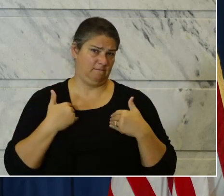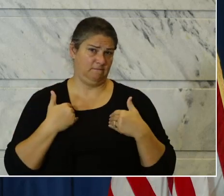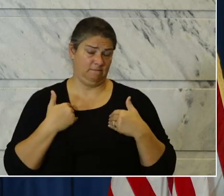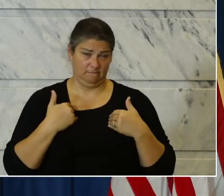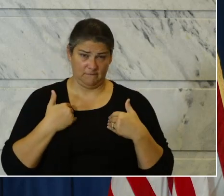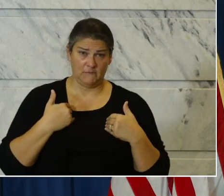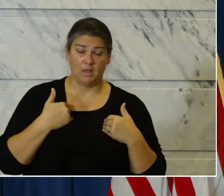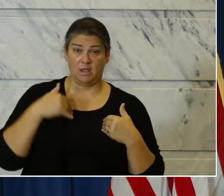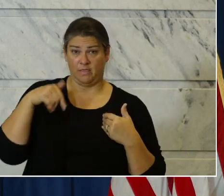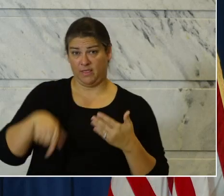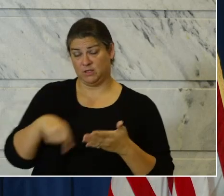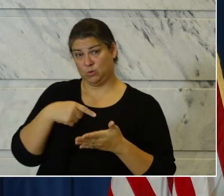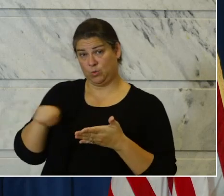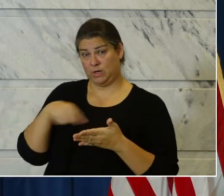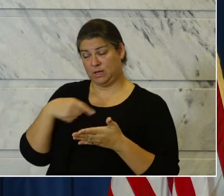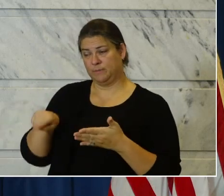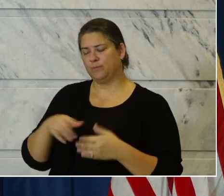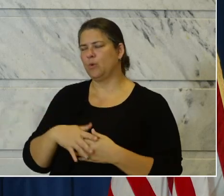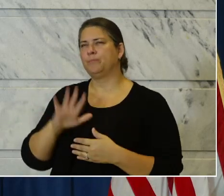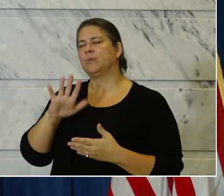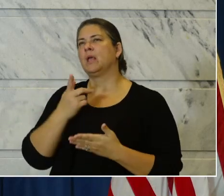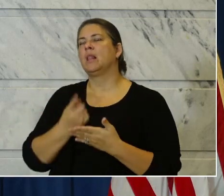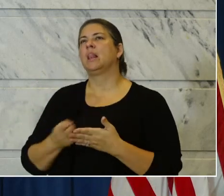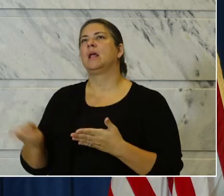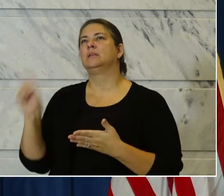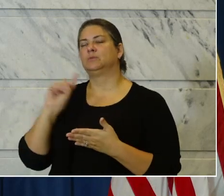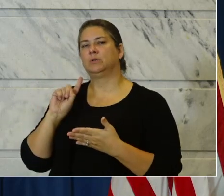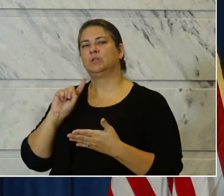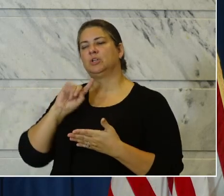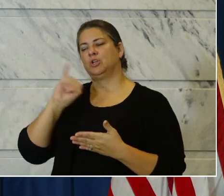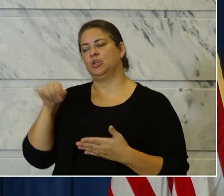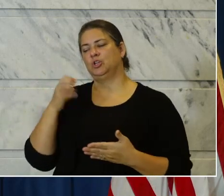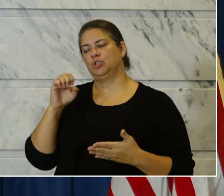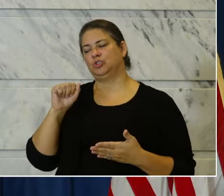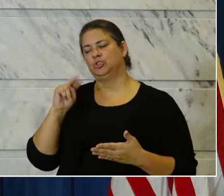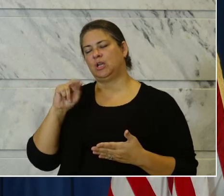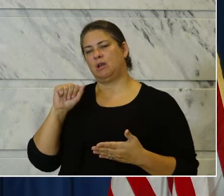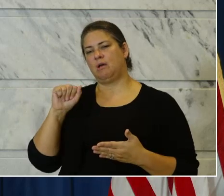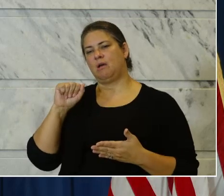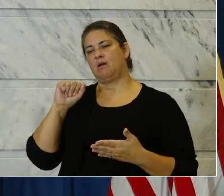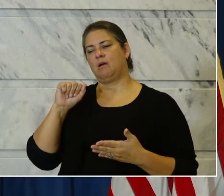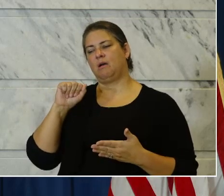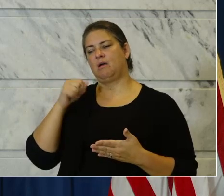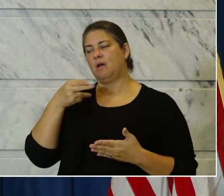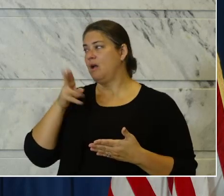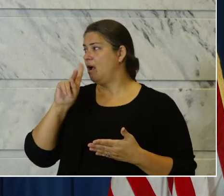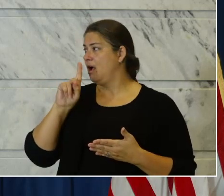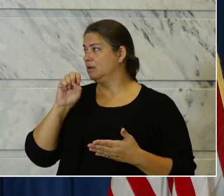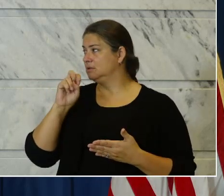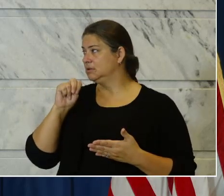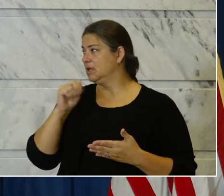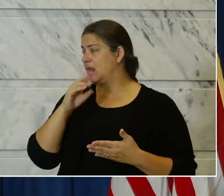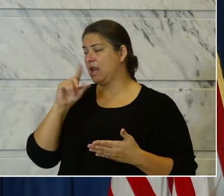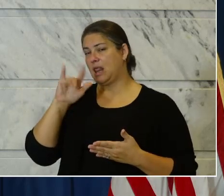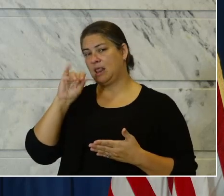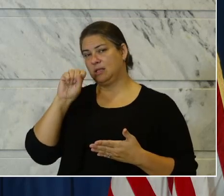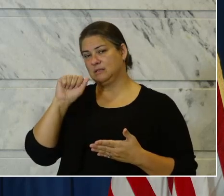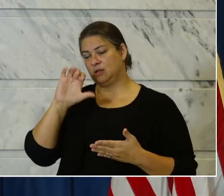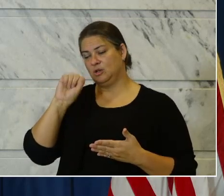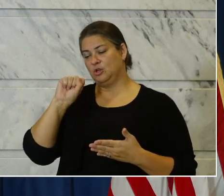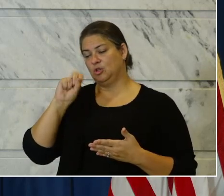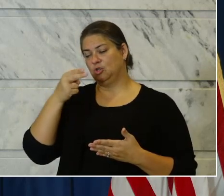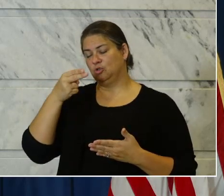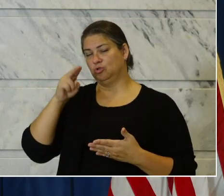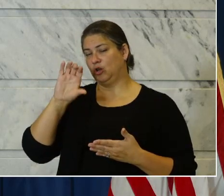week, this last week, I was visited by Gina Hudson of Berea and Lisa Schultz of Somerset,